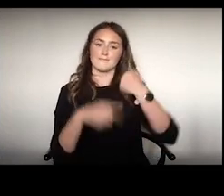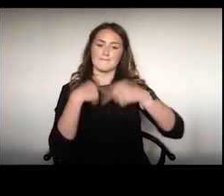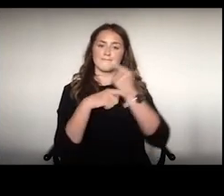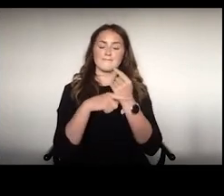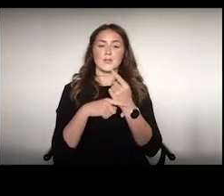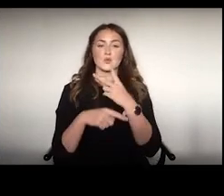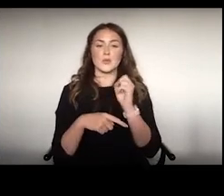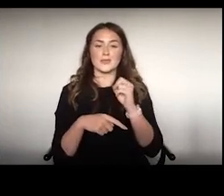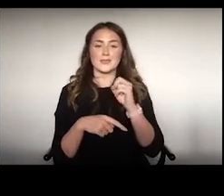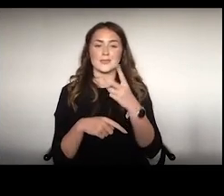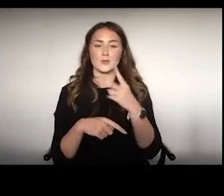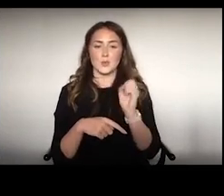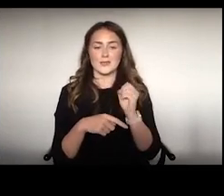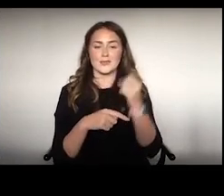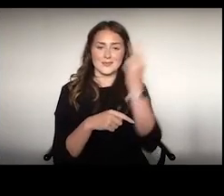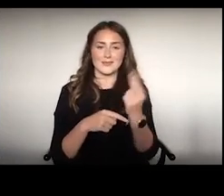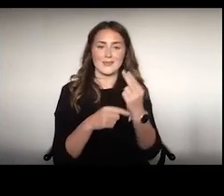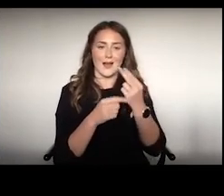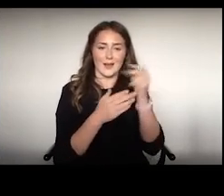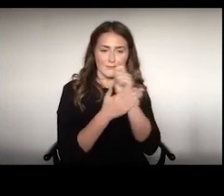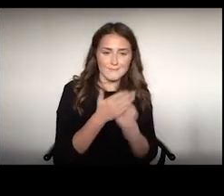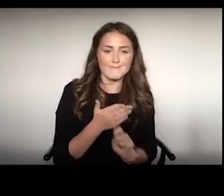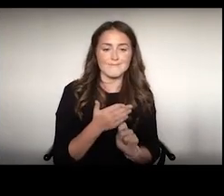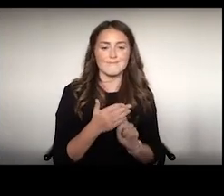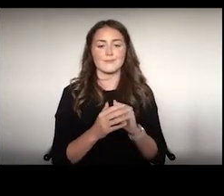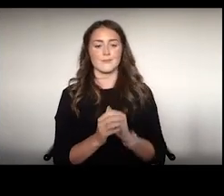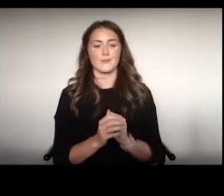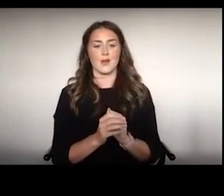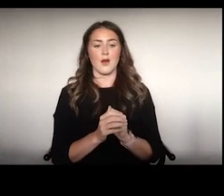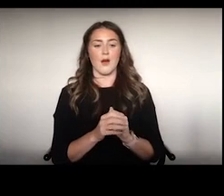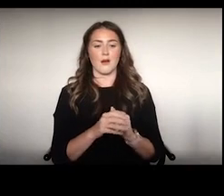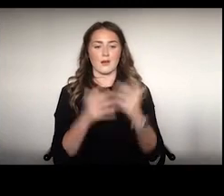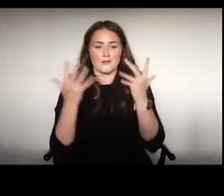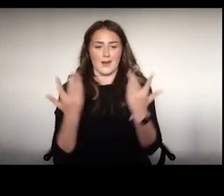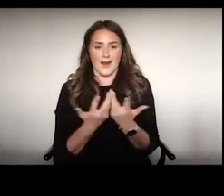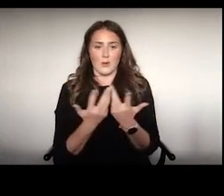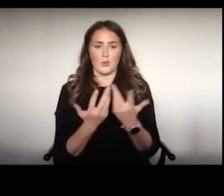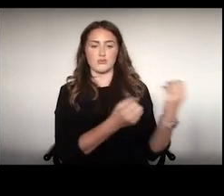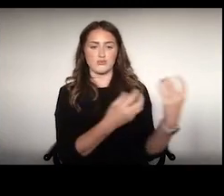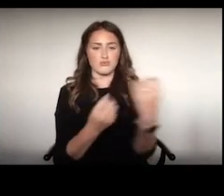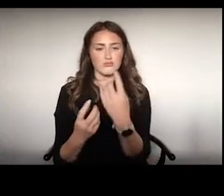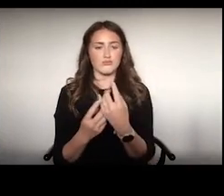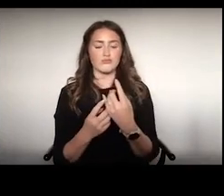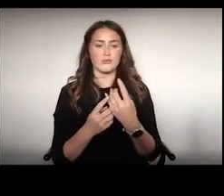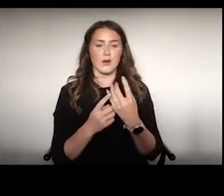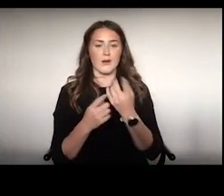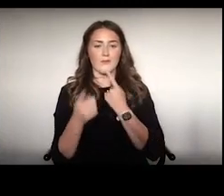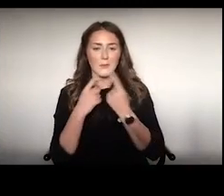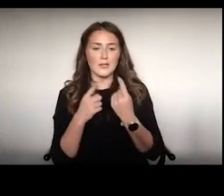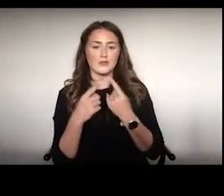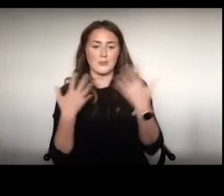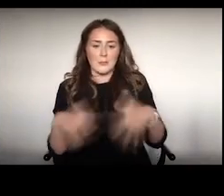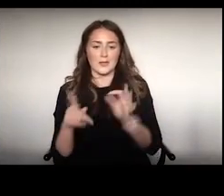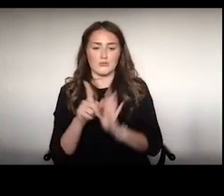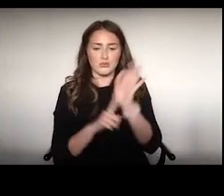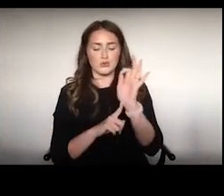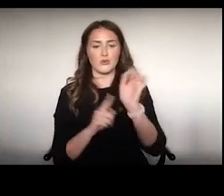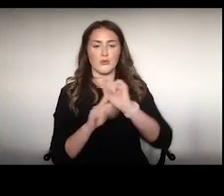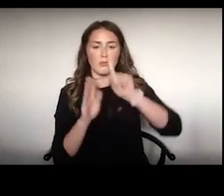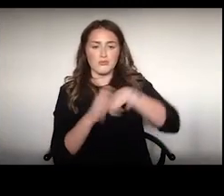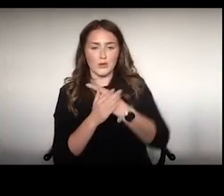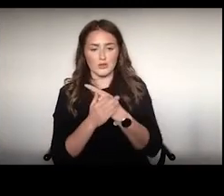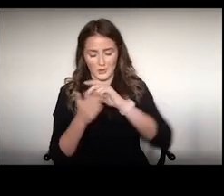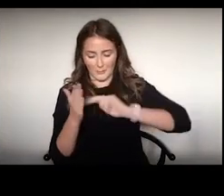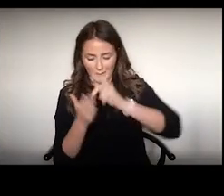design refinement consultation in 2020, and how responses received at each of our previous consultations have